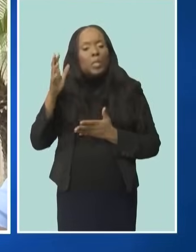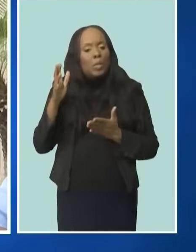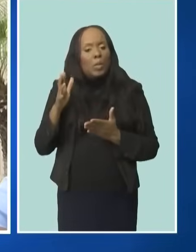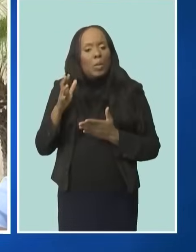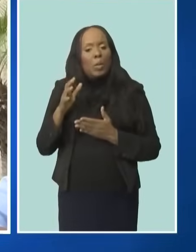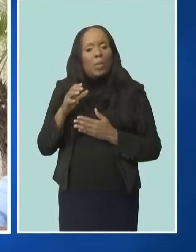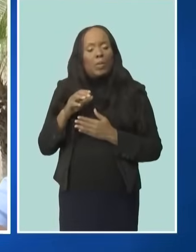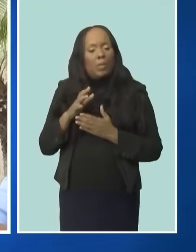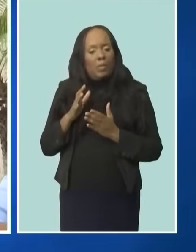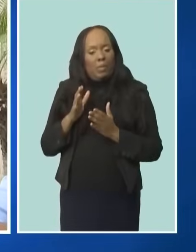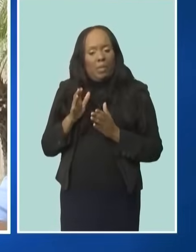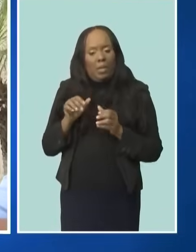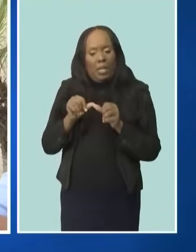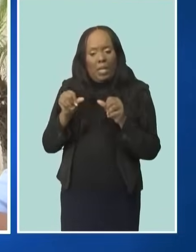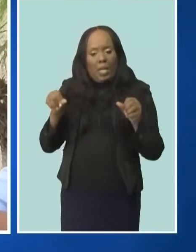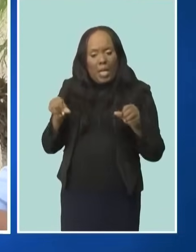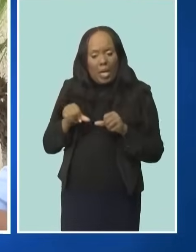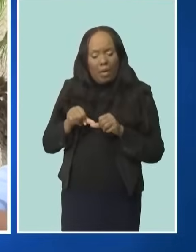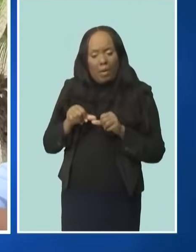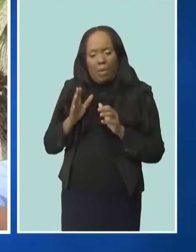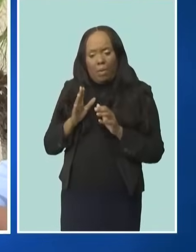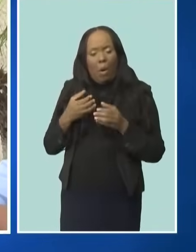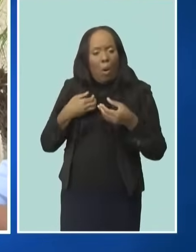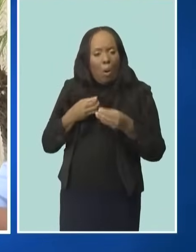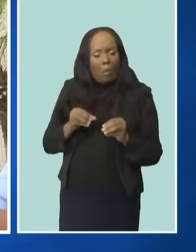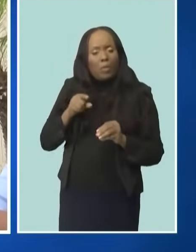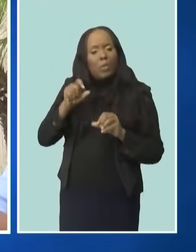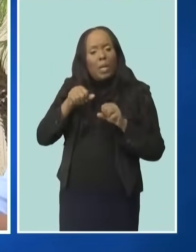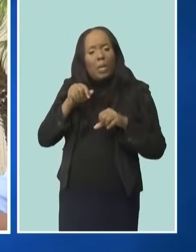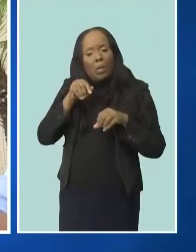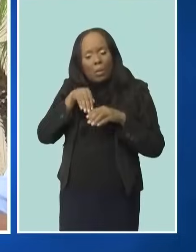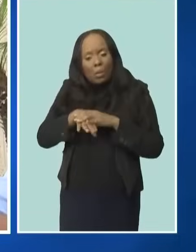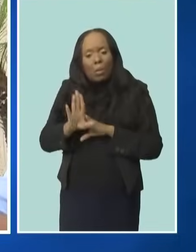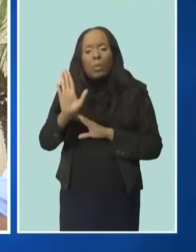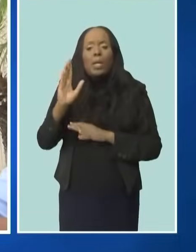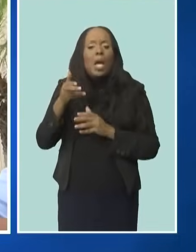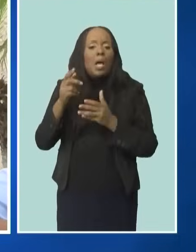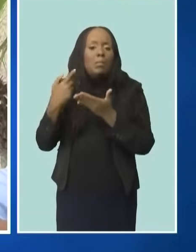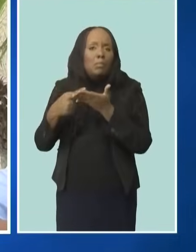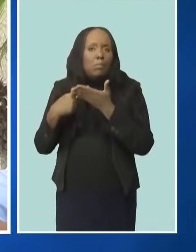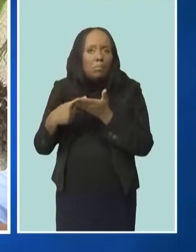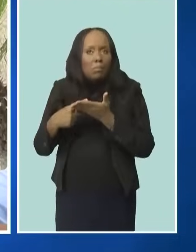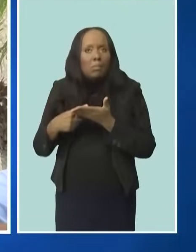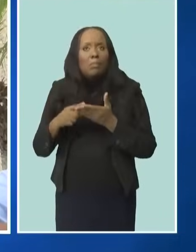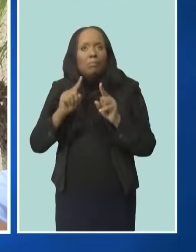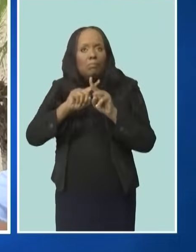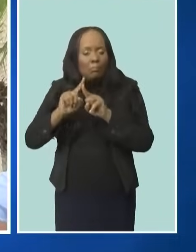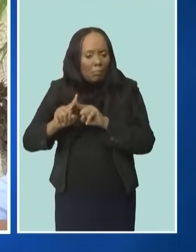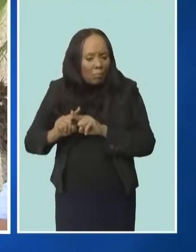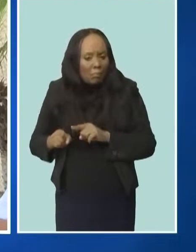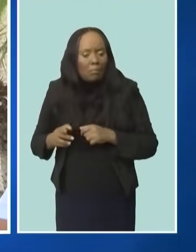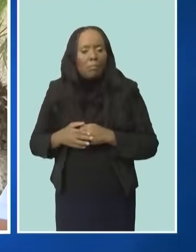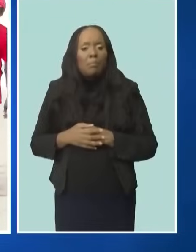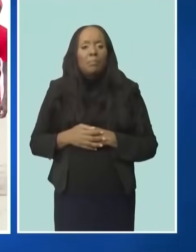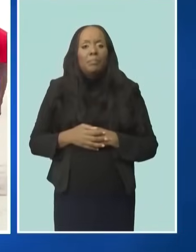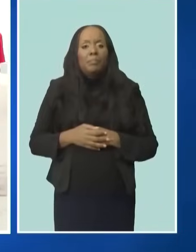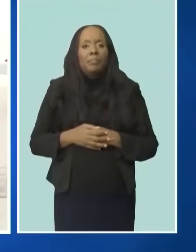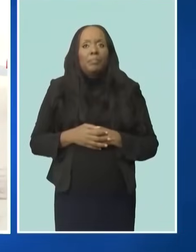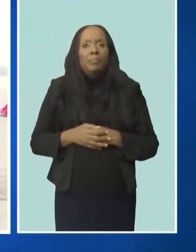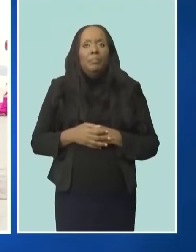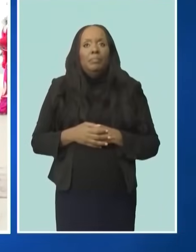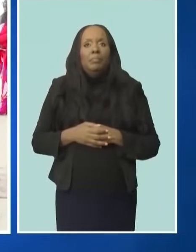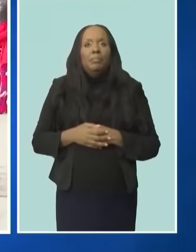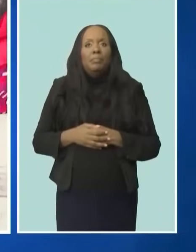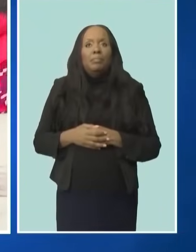done, and to really roll out a lot of the initiatives and plans that I would have outlined during the campaign. Minister Blackman was appointed